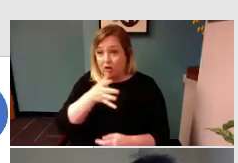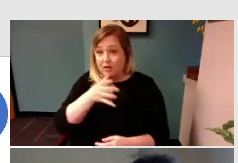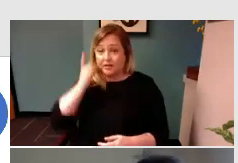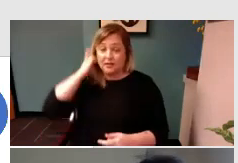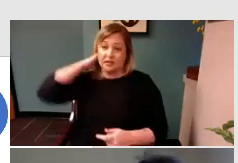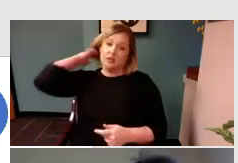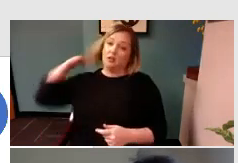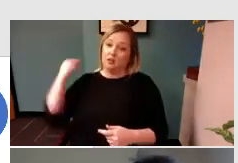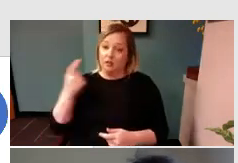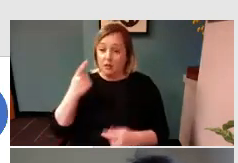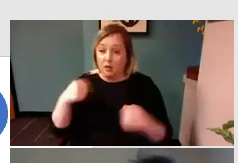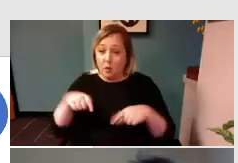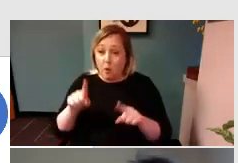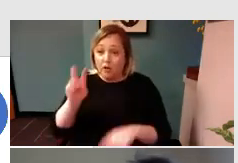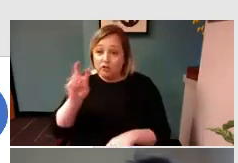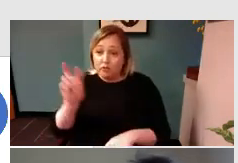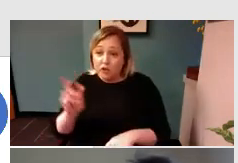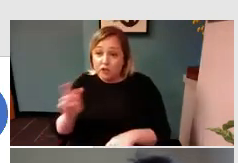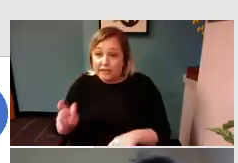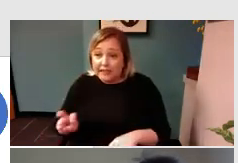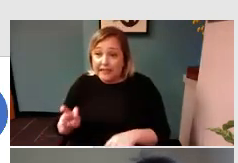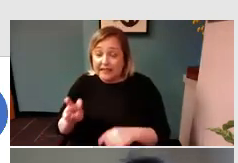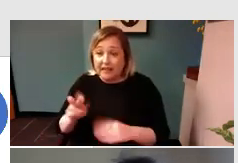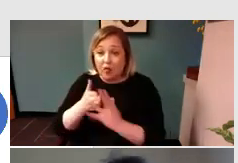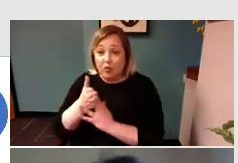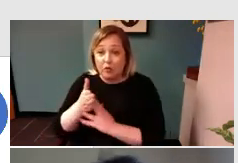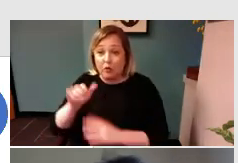the complexity of that traversal?